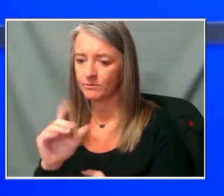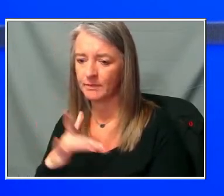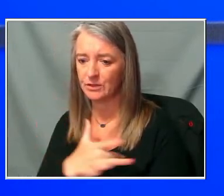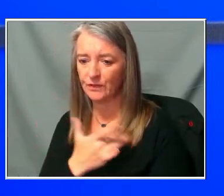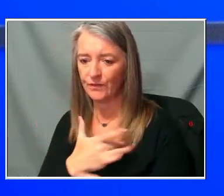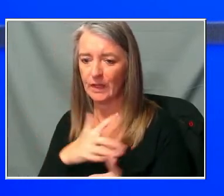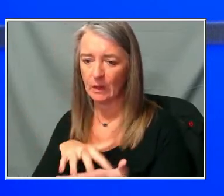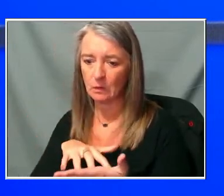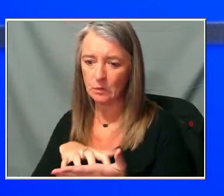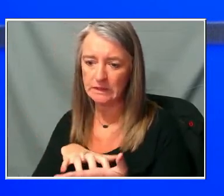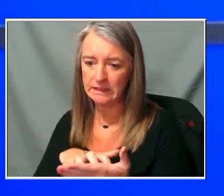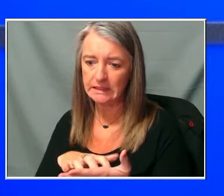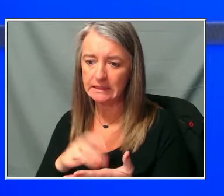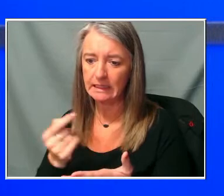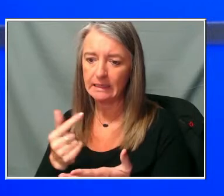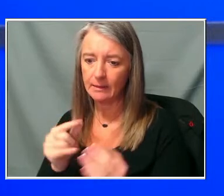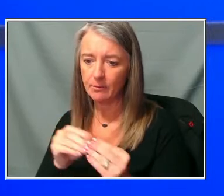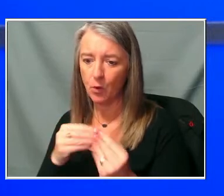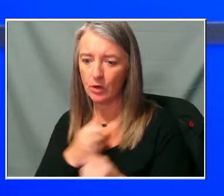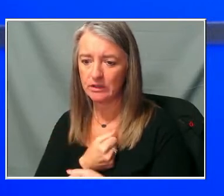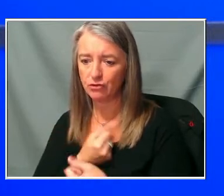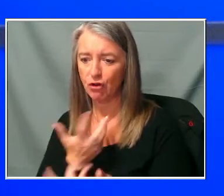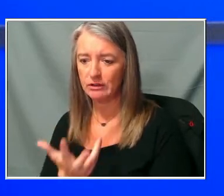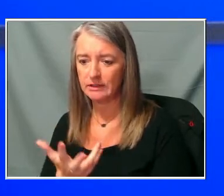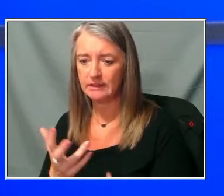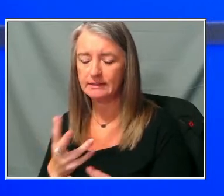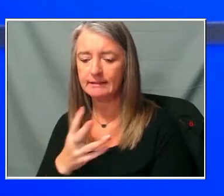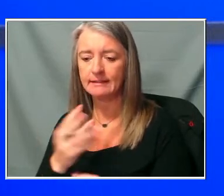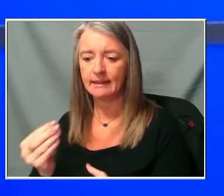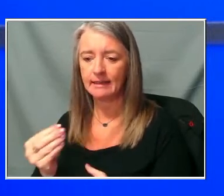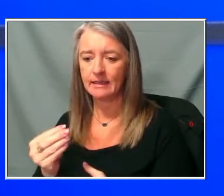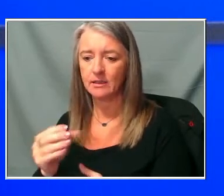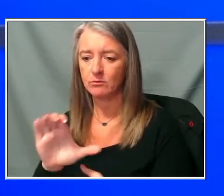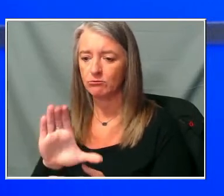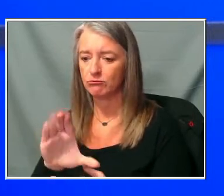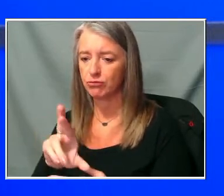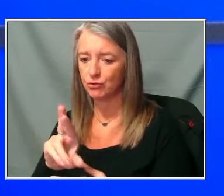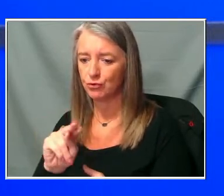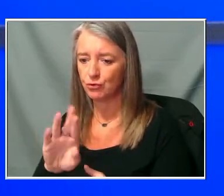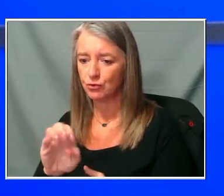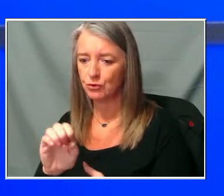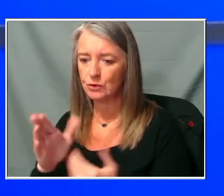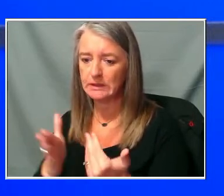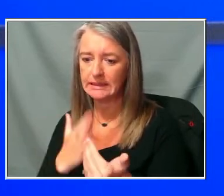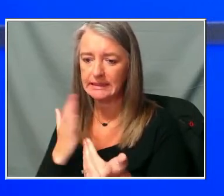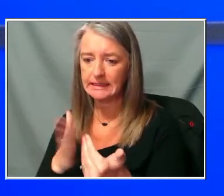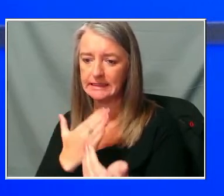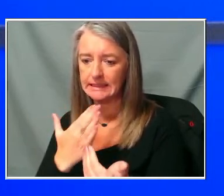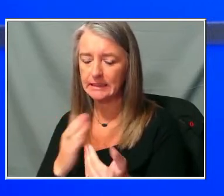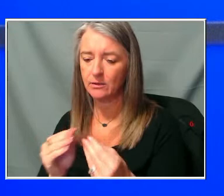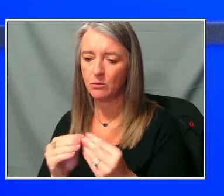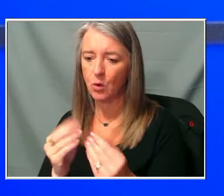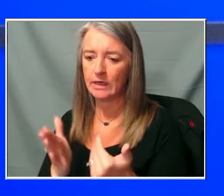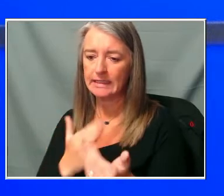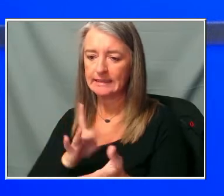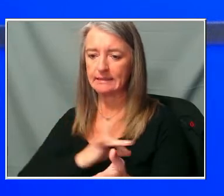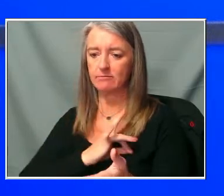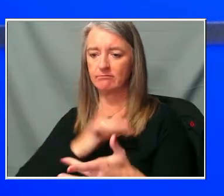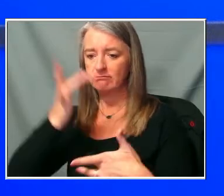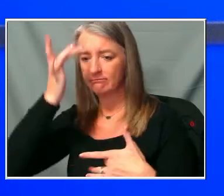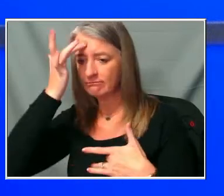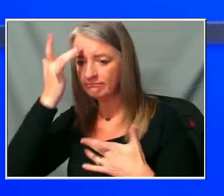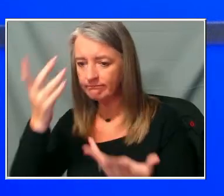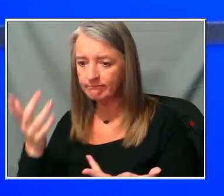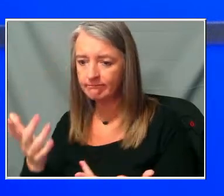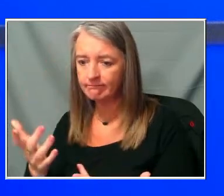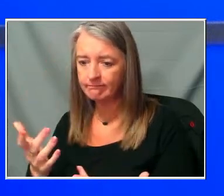weak, a little more exhausted, bruising, more susceptible to things. But I'll tell you what, they put me